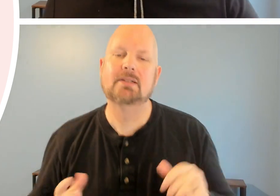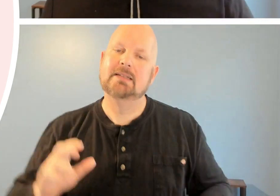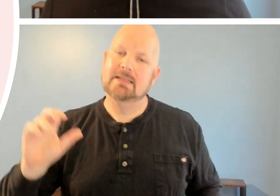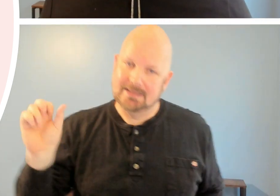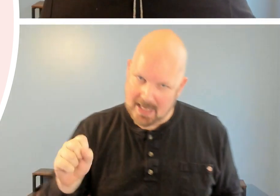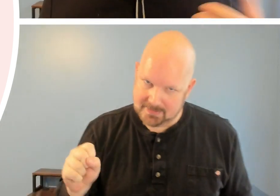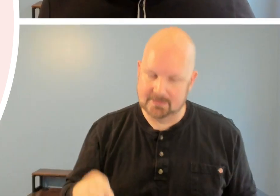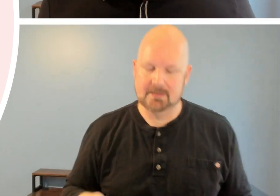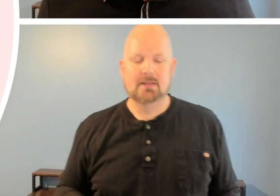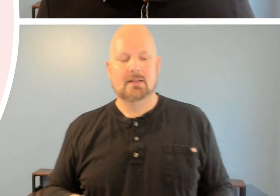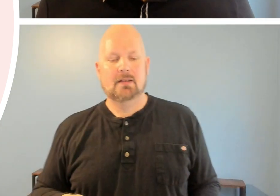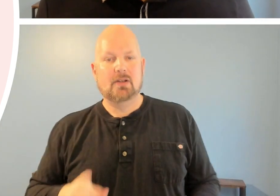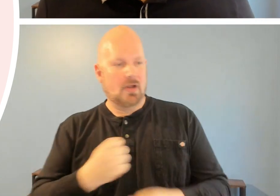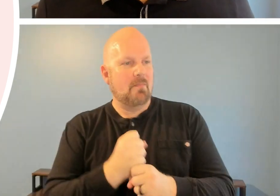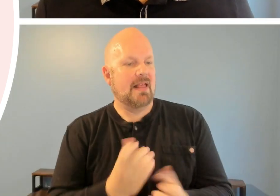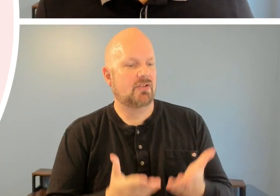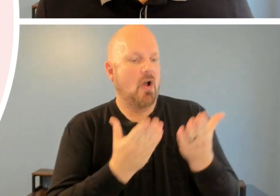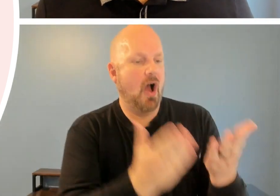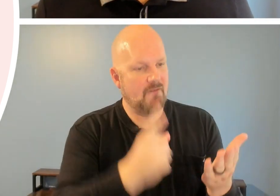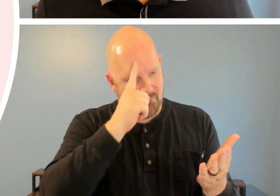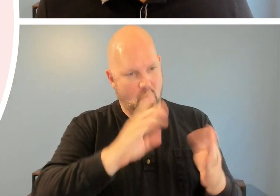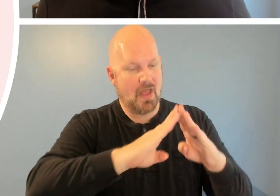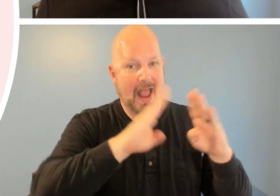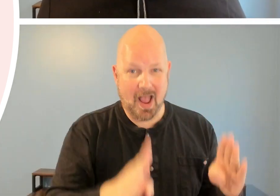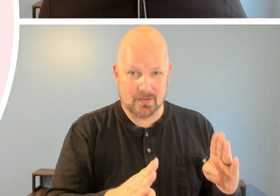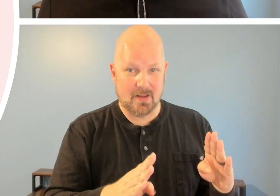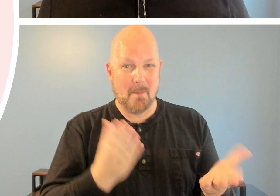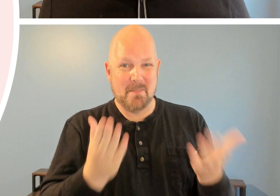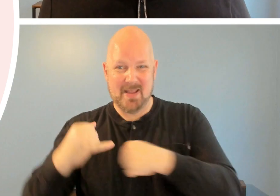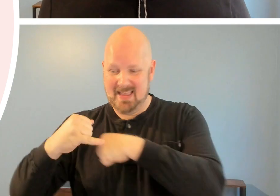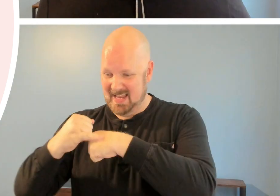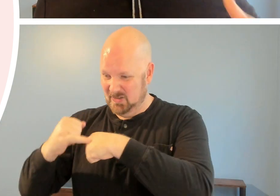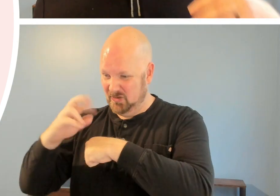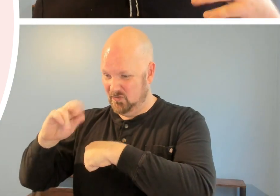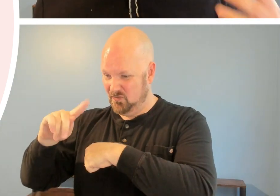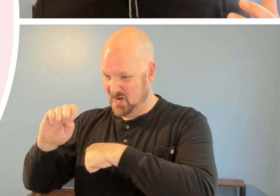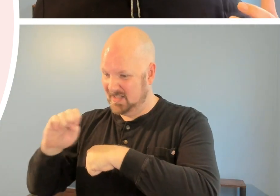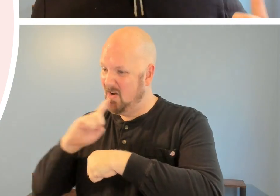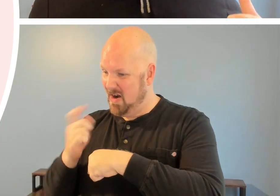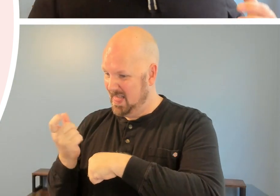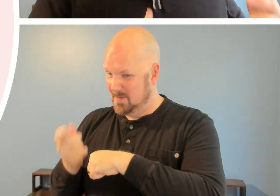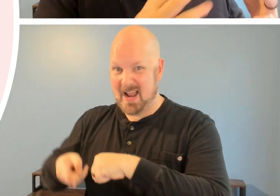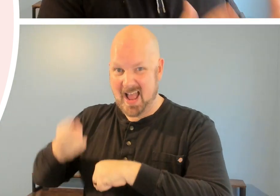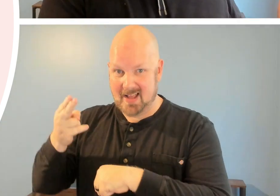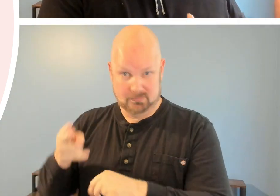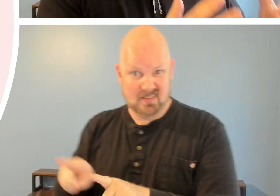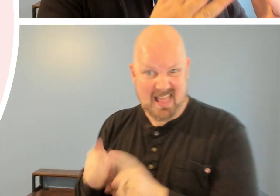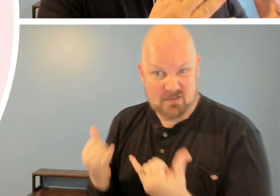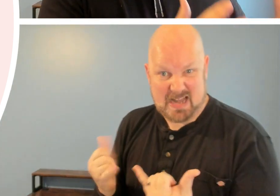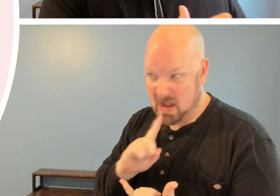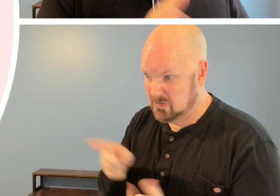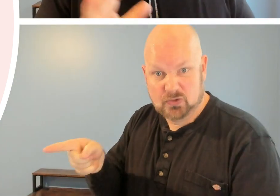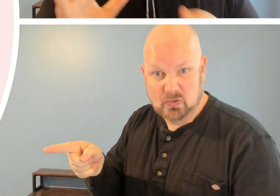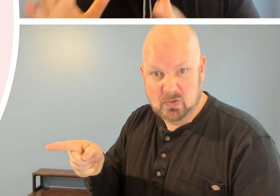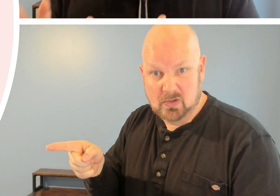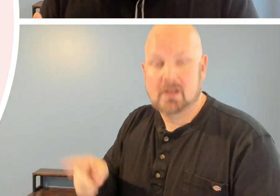for this house, and maybe the interest rates are a little bit high right now, as they are. So look for the house that's within